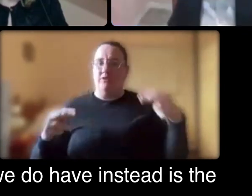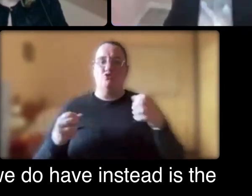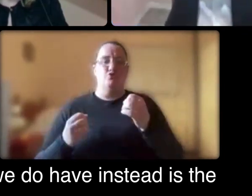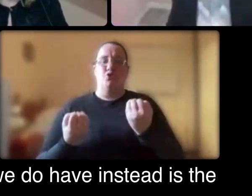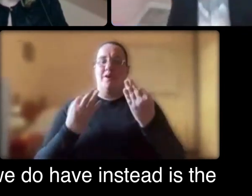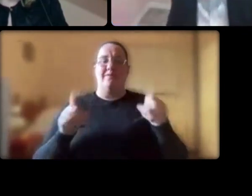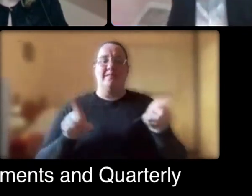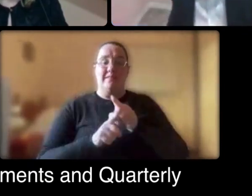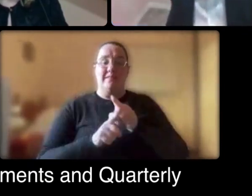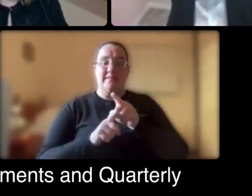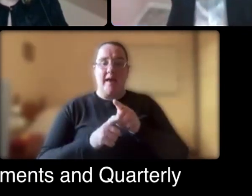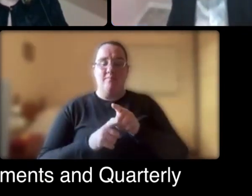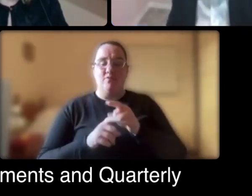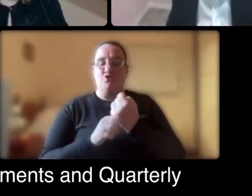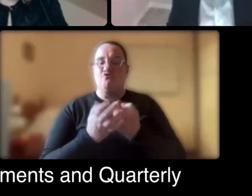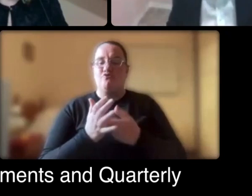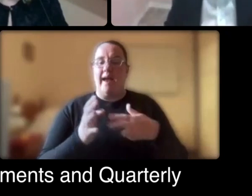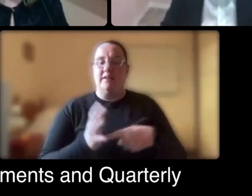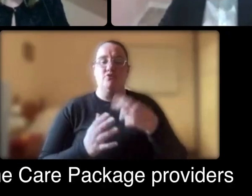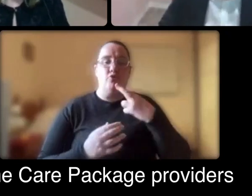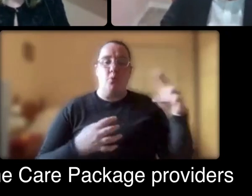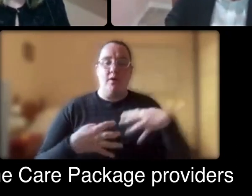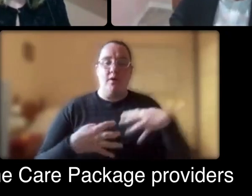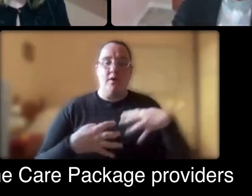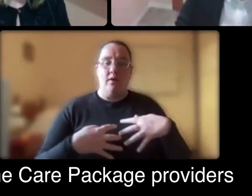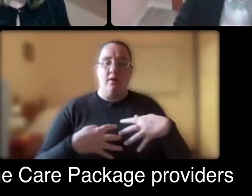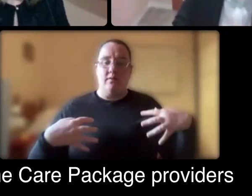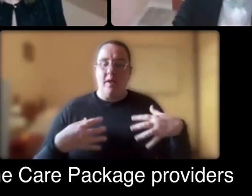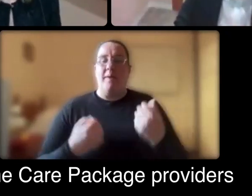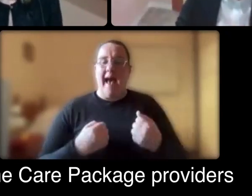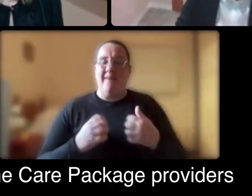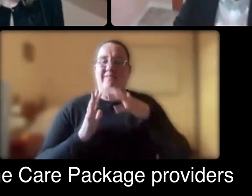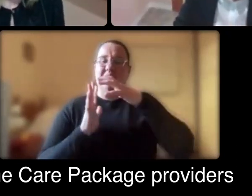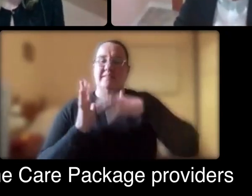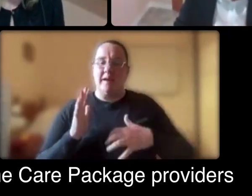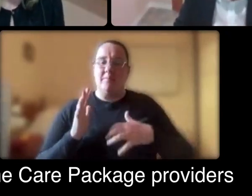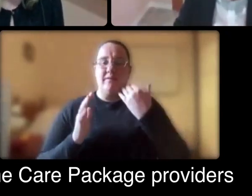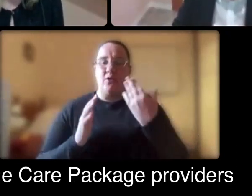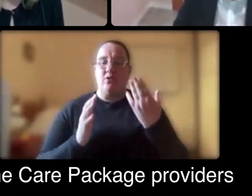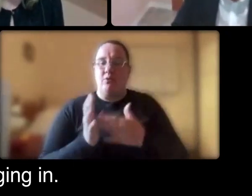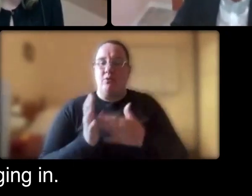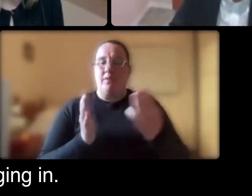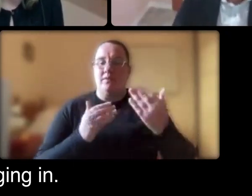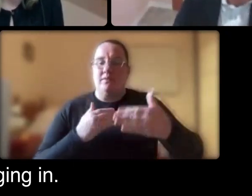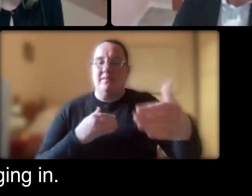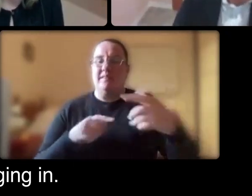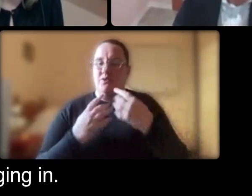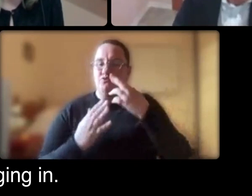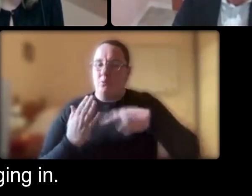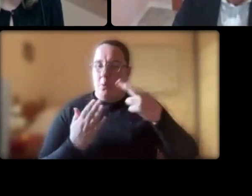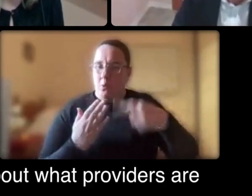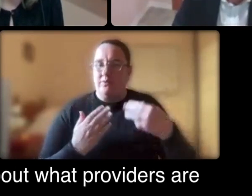have instead is the quarterly financial statements and quarterly financial reports, which home care packages providers are engaging